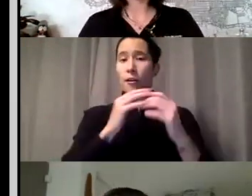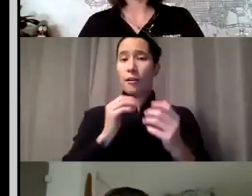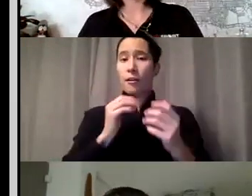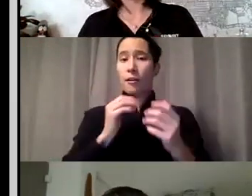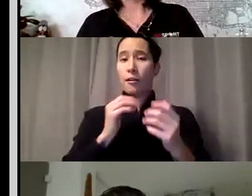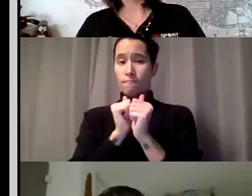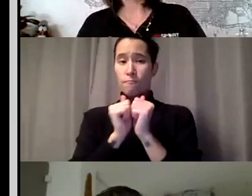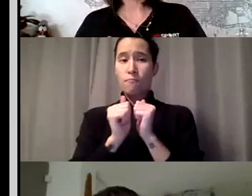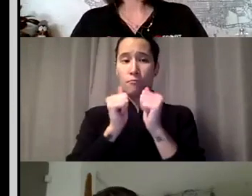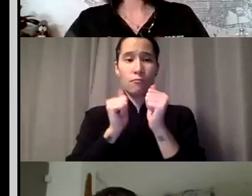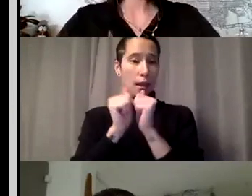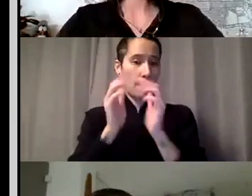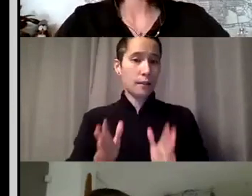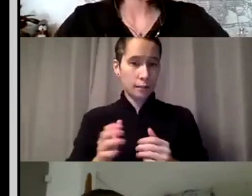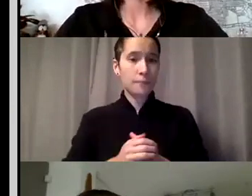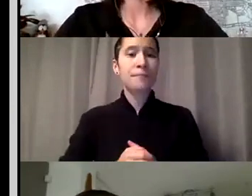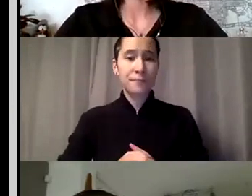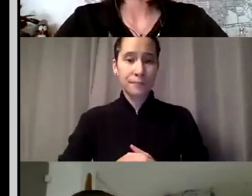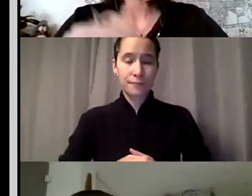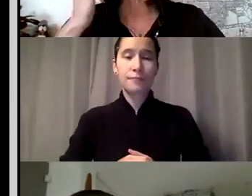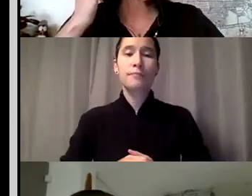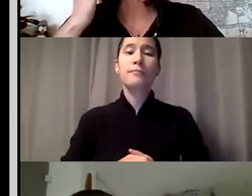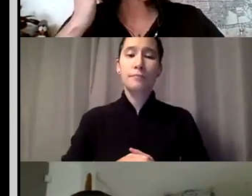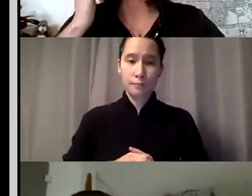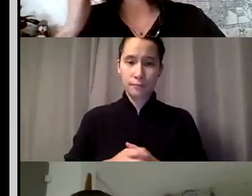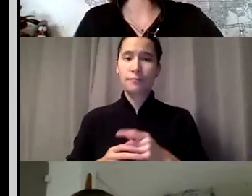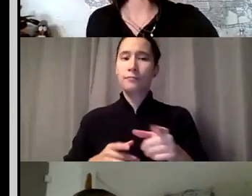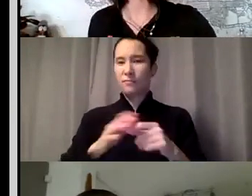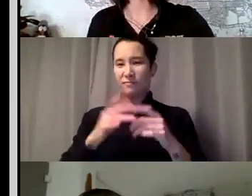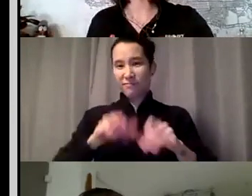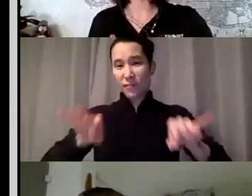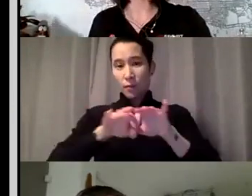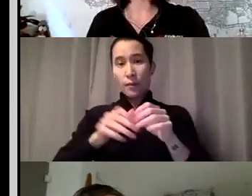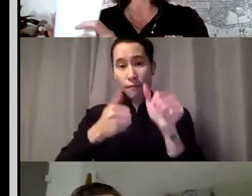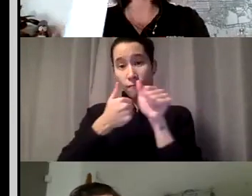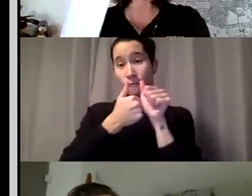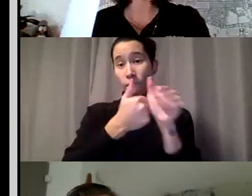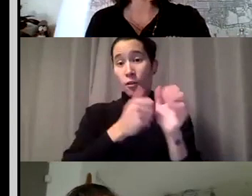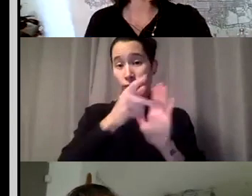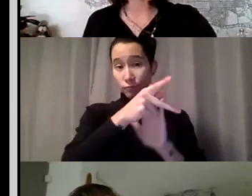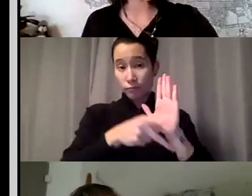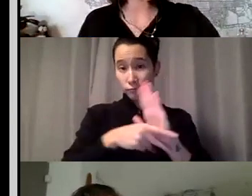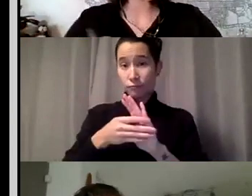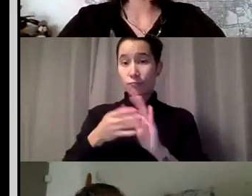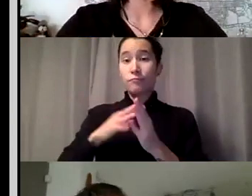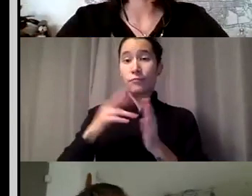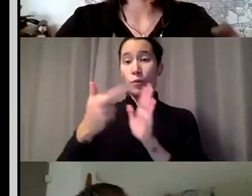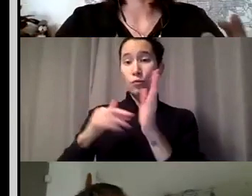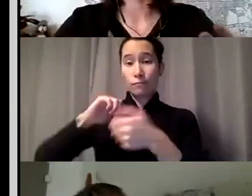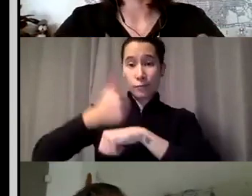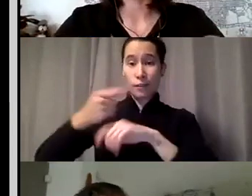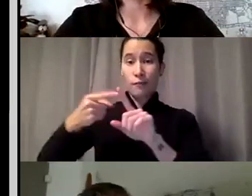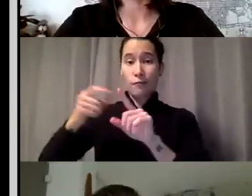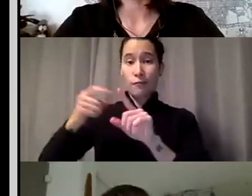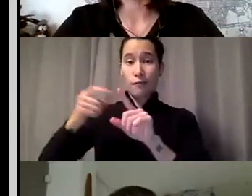travel within BC, provided they are following the safety protocol set by their respective provincial sport organization and the national